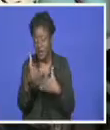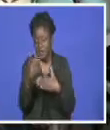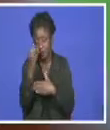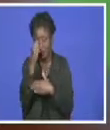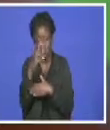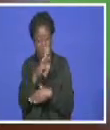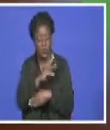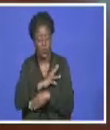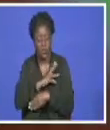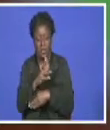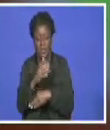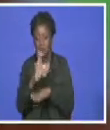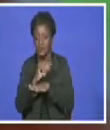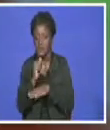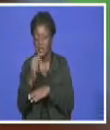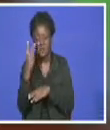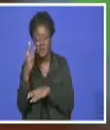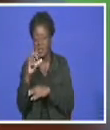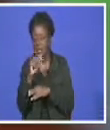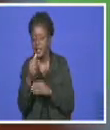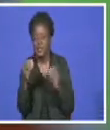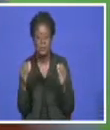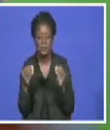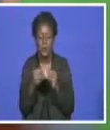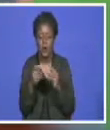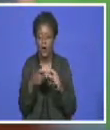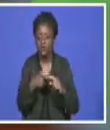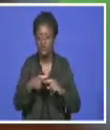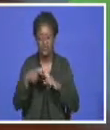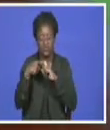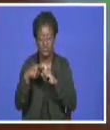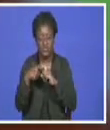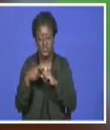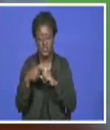foresee any further measures of restrictions implemented as